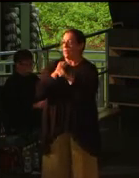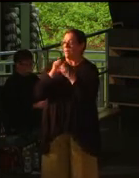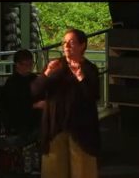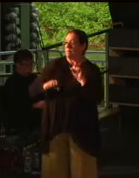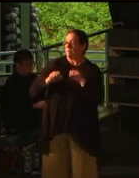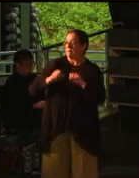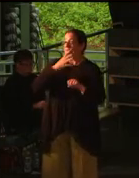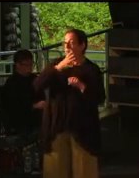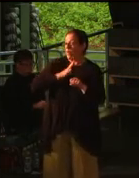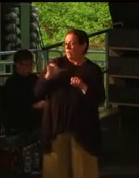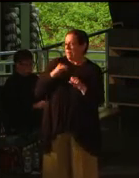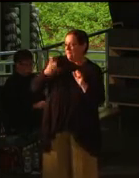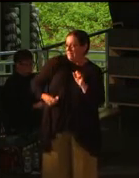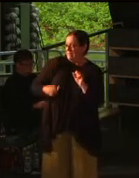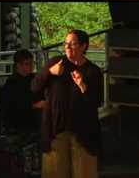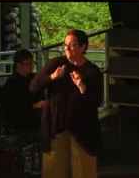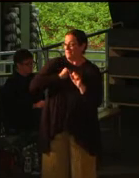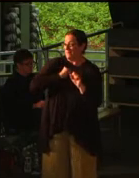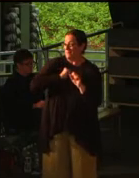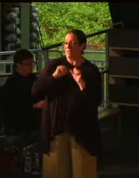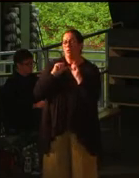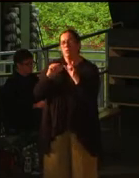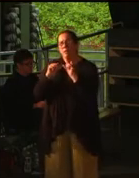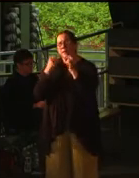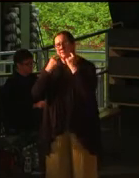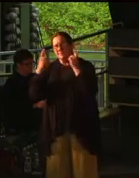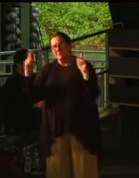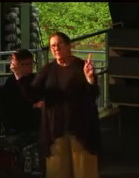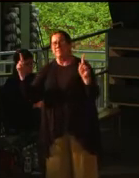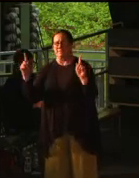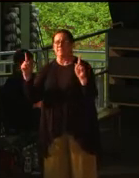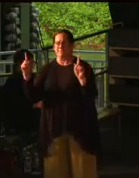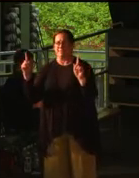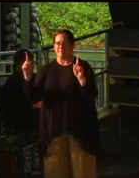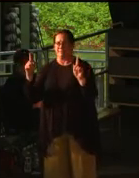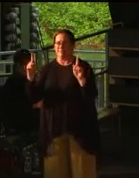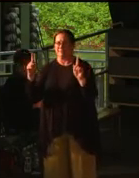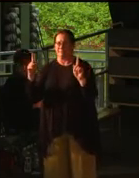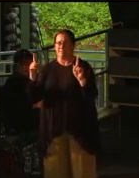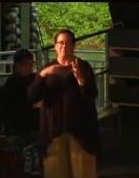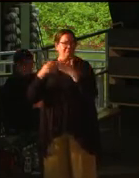women like myself to continue to succeed and reach our goals.